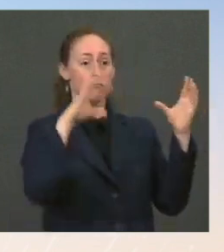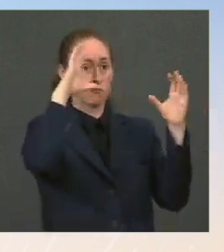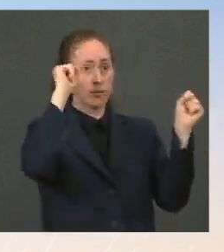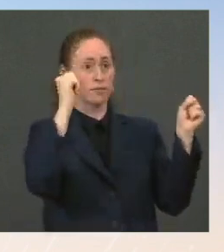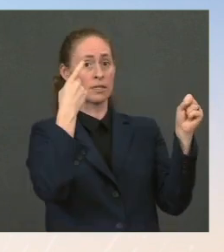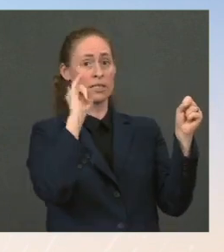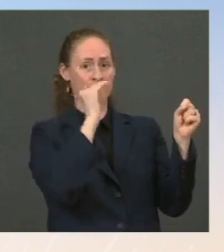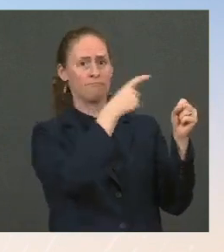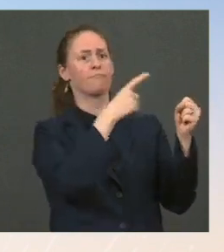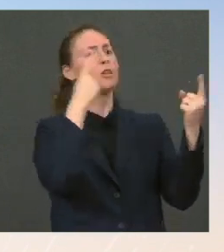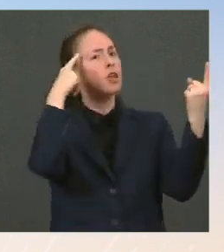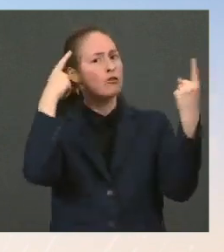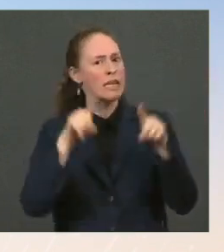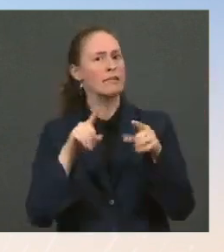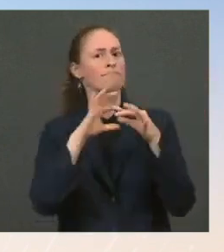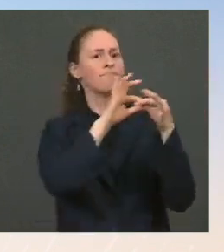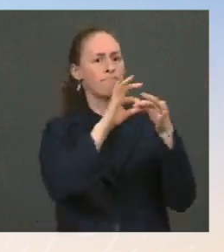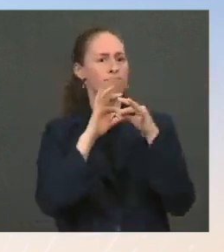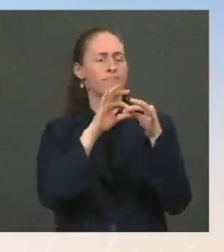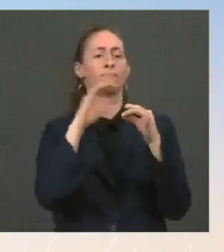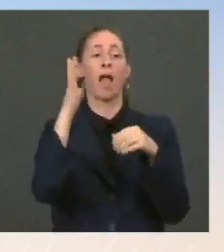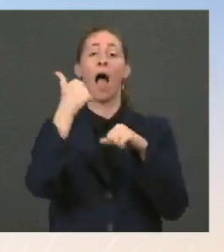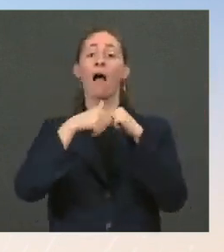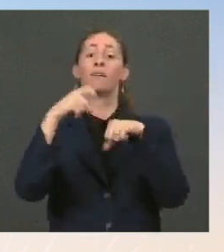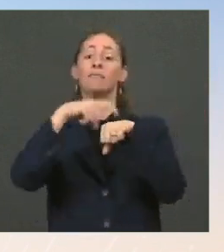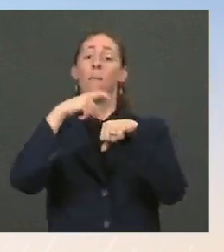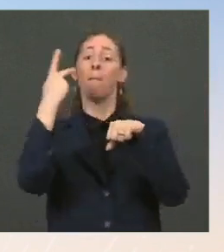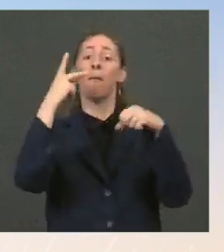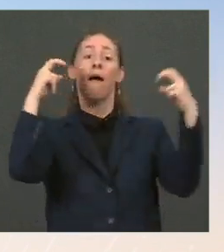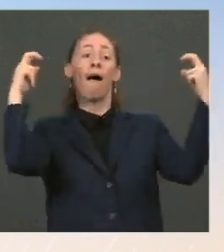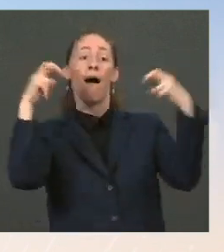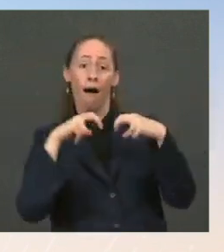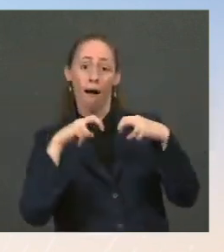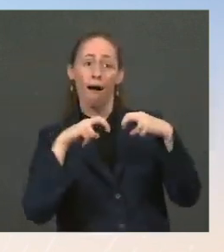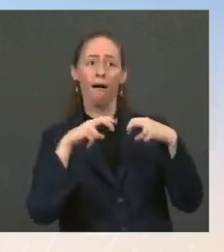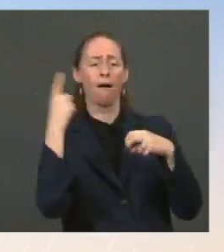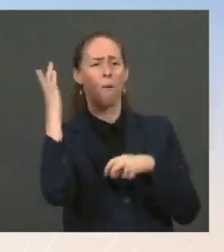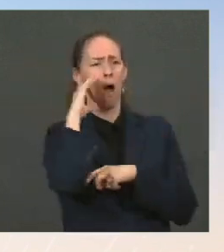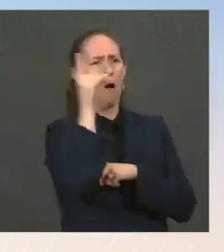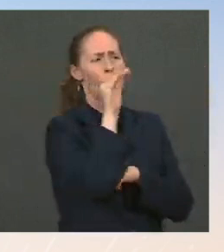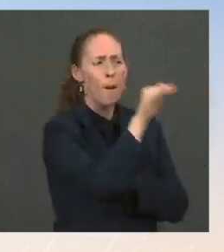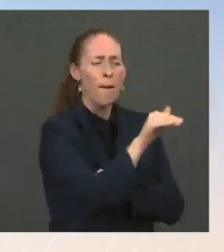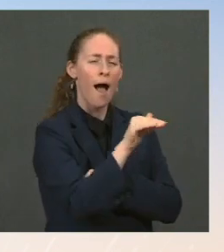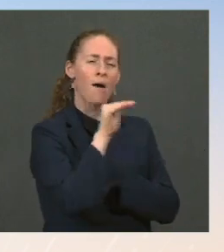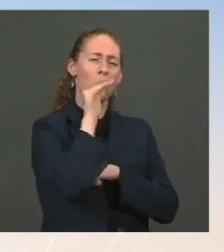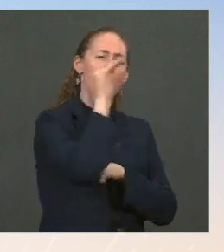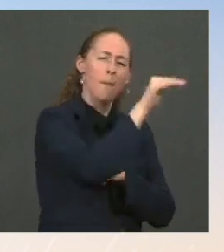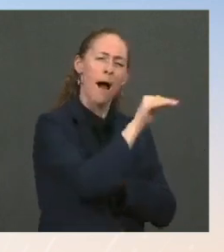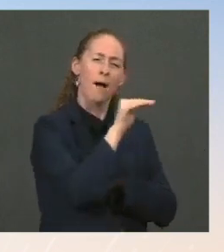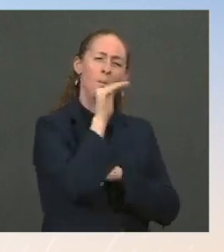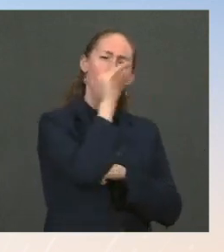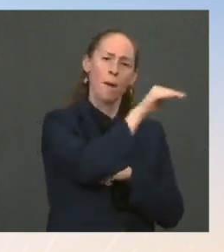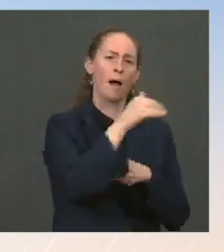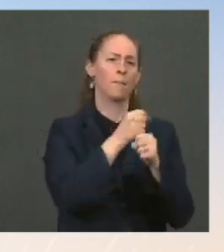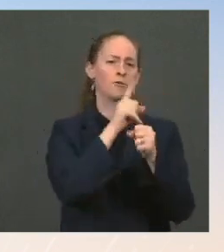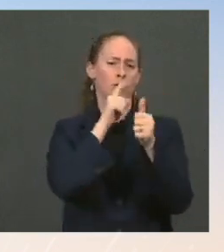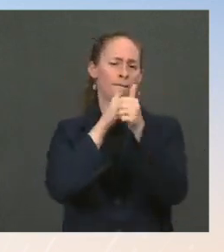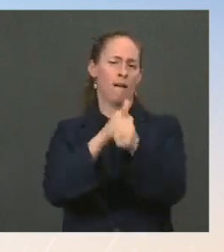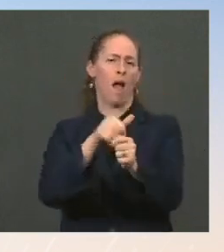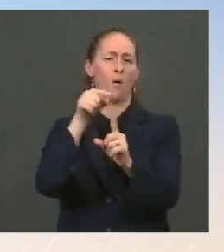raised nearly every time he speaks at a leader level and at other levels as well. And last thing, and sorry to prolong, the Energy